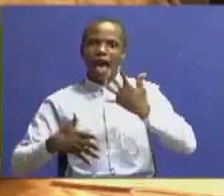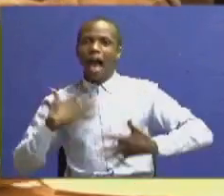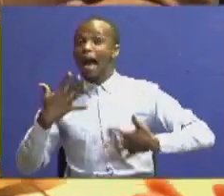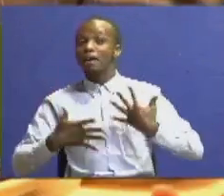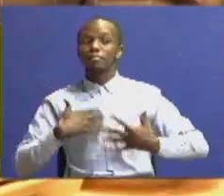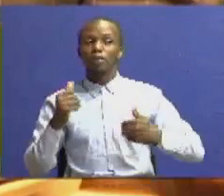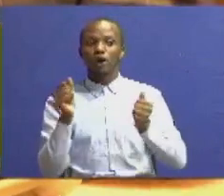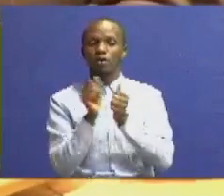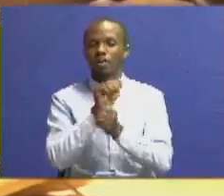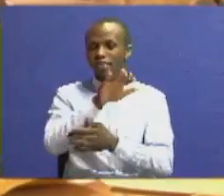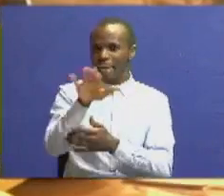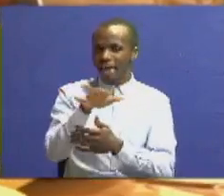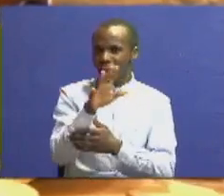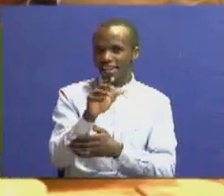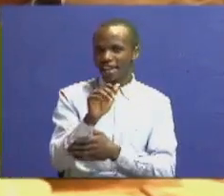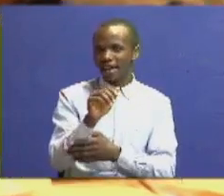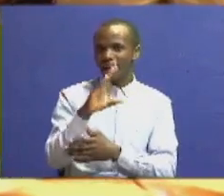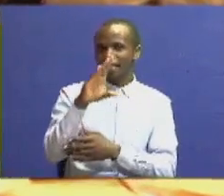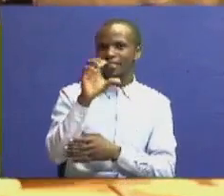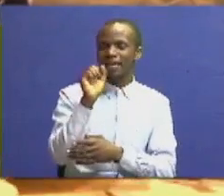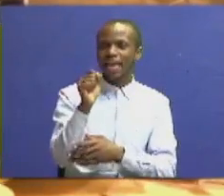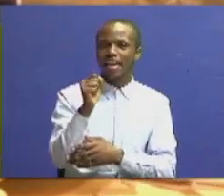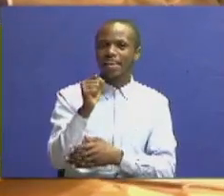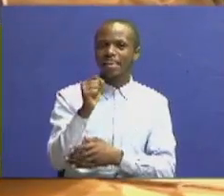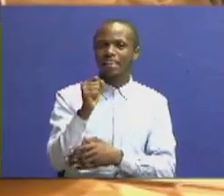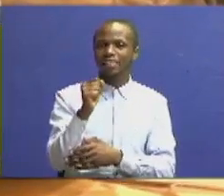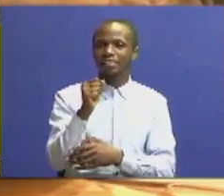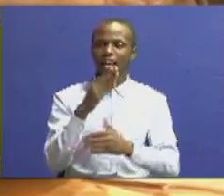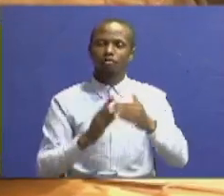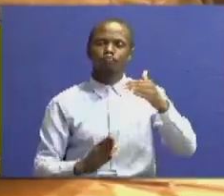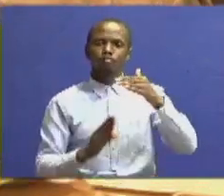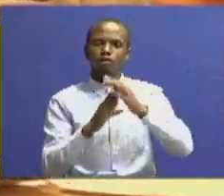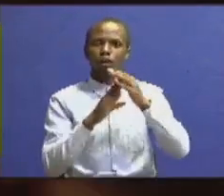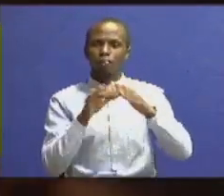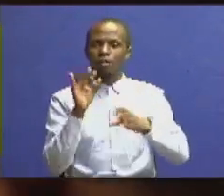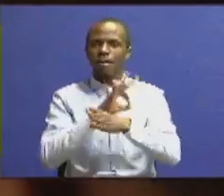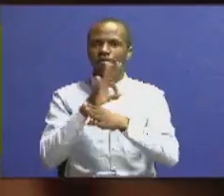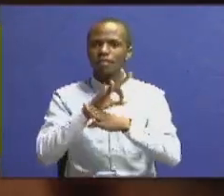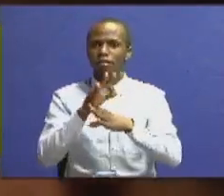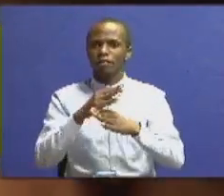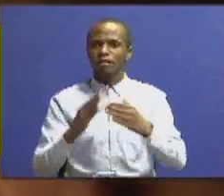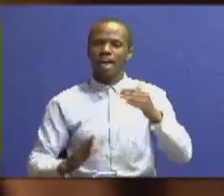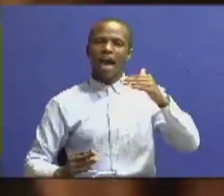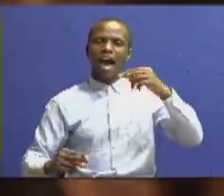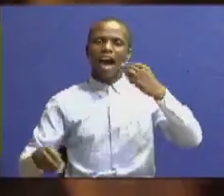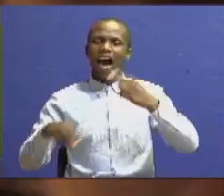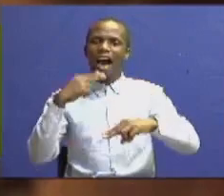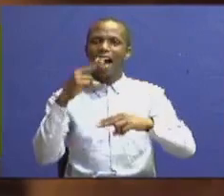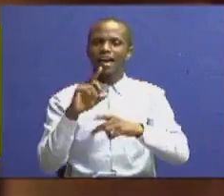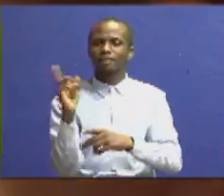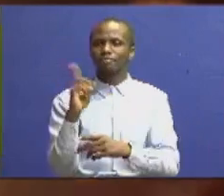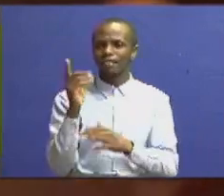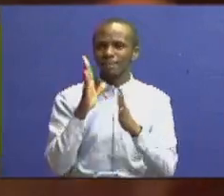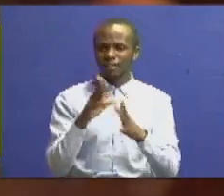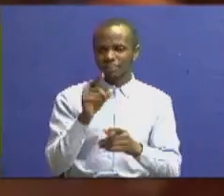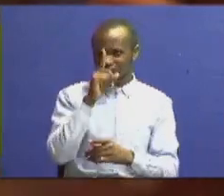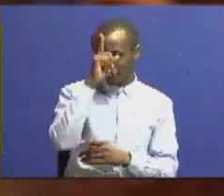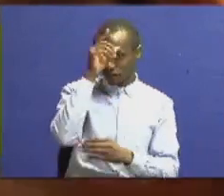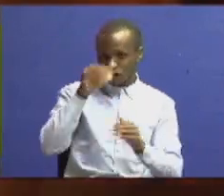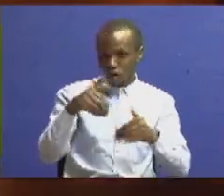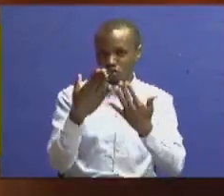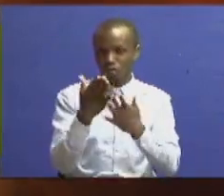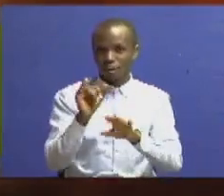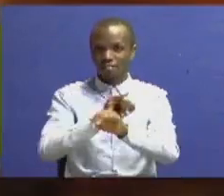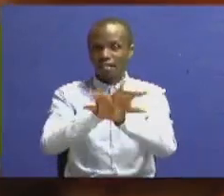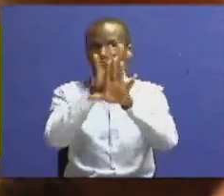heritage. Namwamba vowed to bring a top-notch event with high standards since the ministry is critical to deliver a